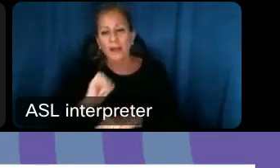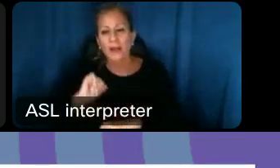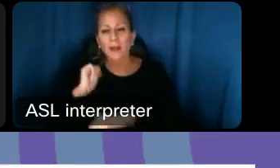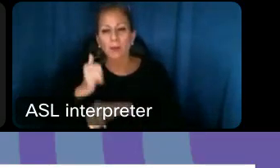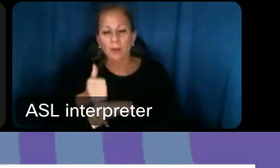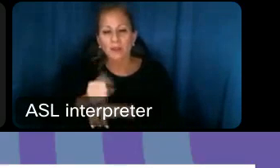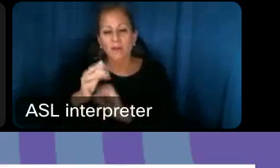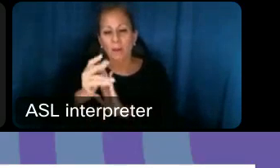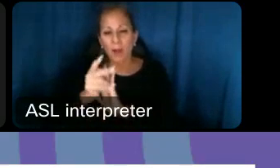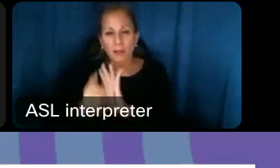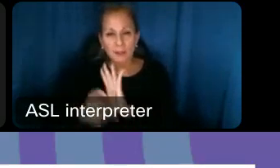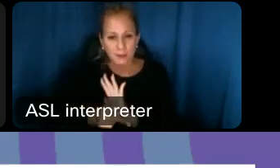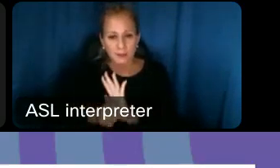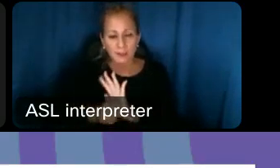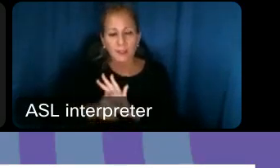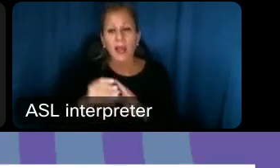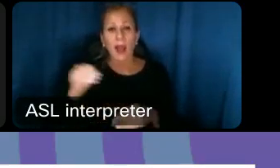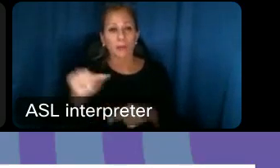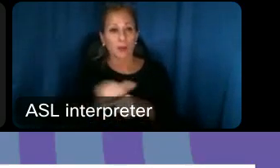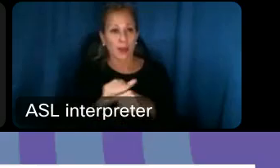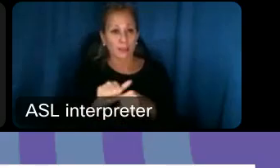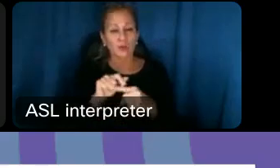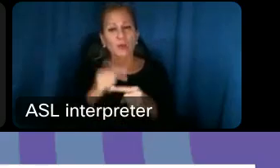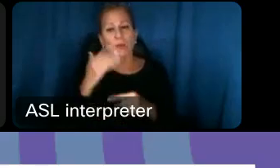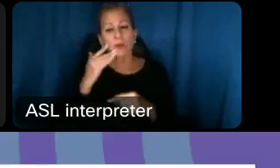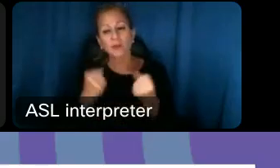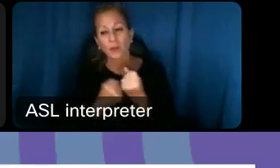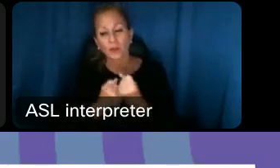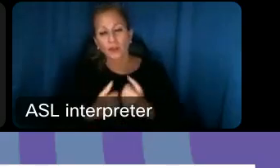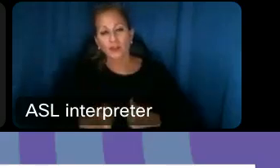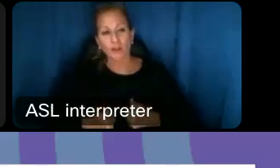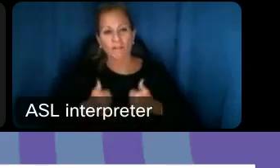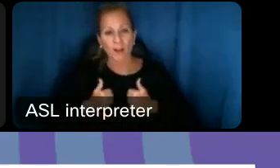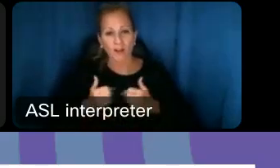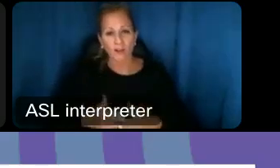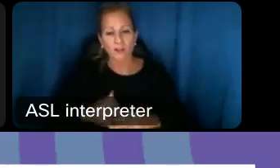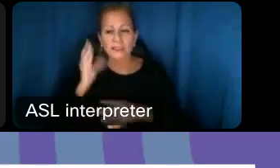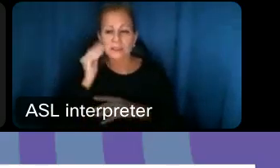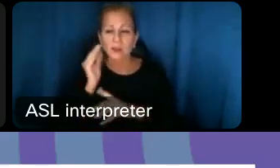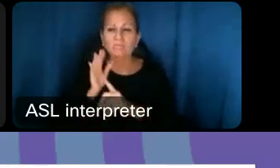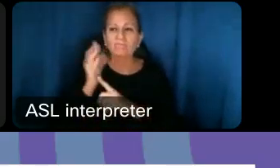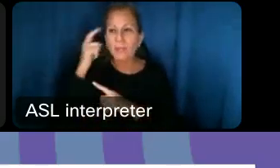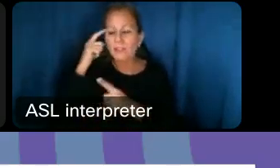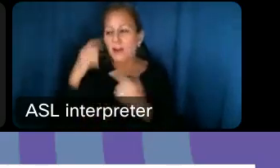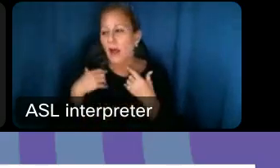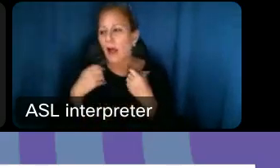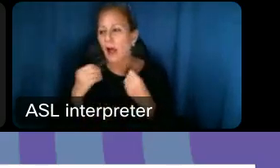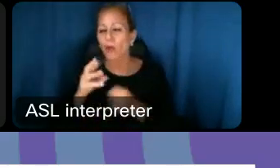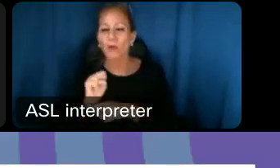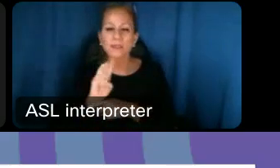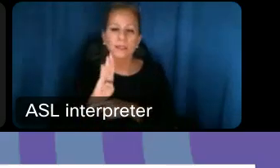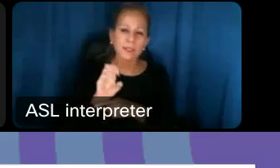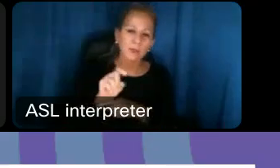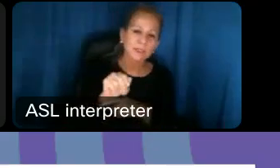implementation of policy and practice to better support survivors experiencing mental health or substance